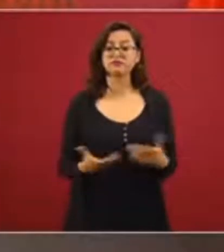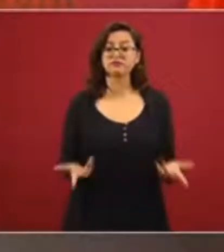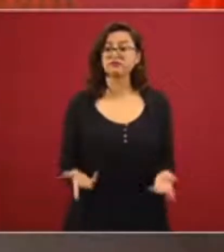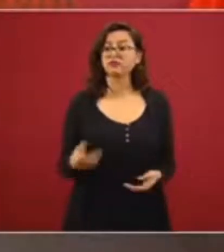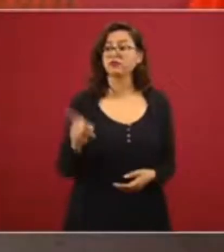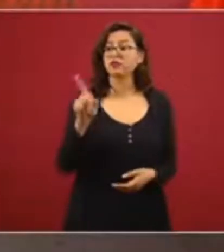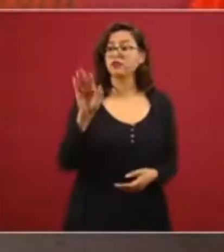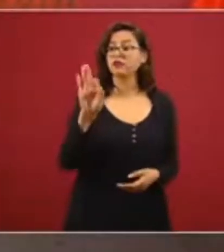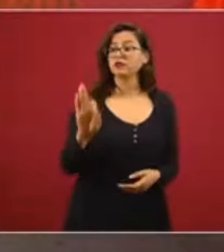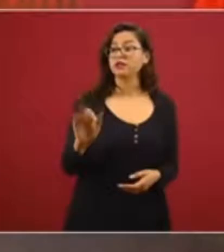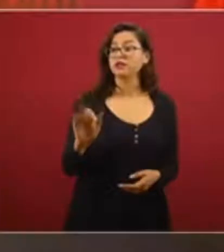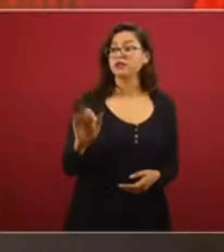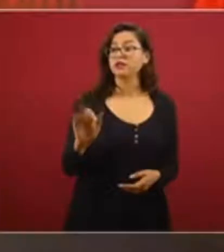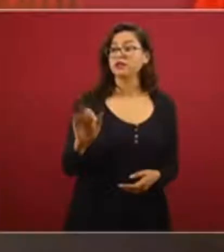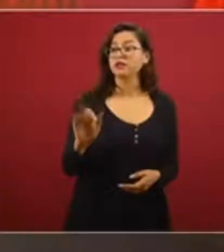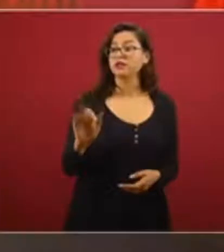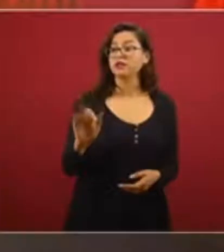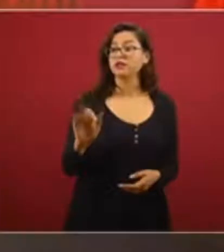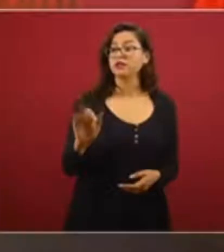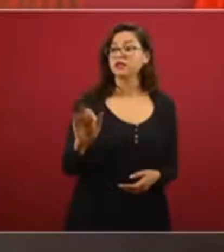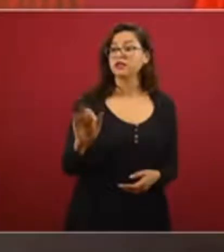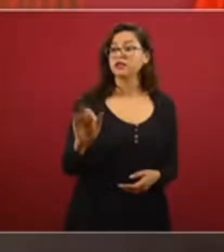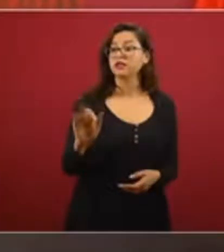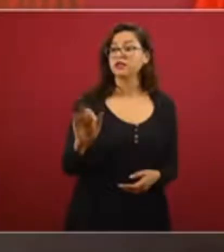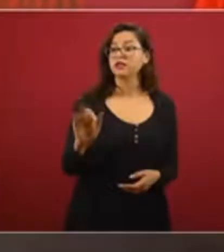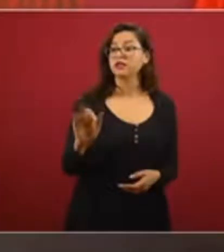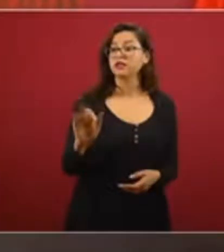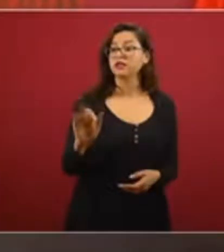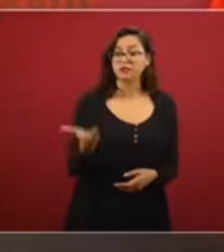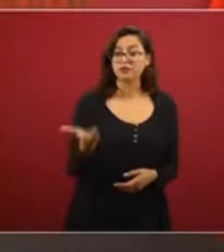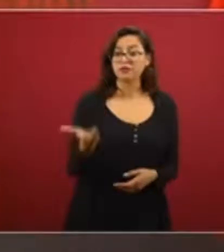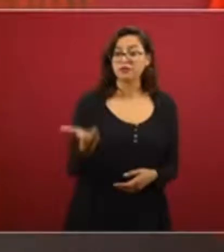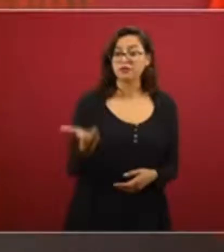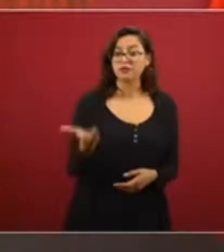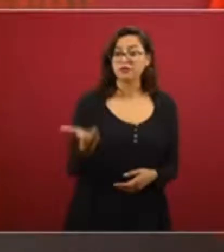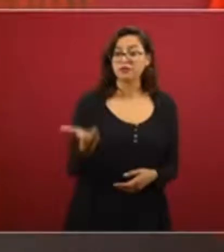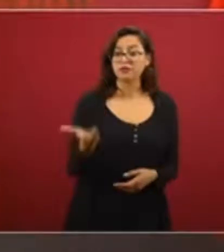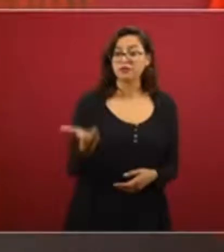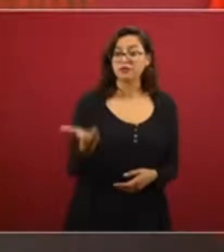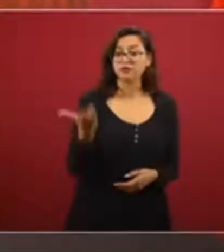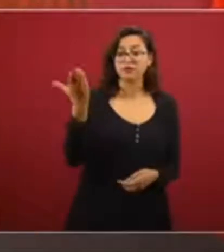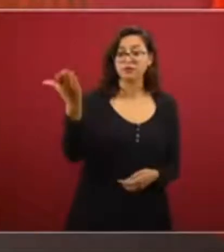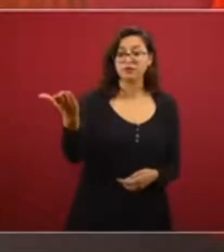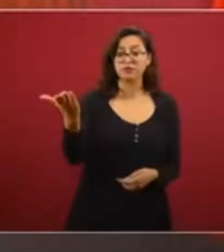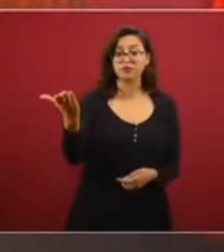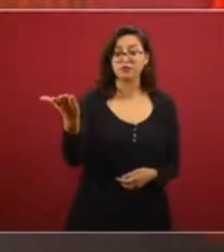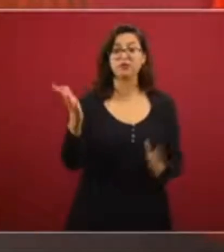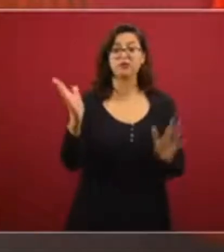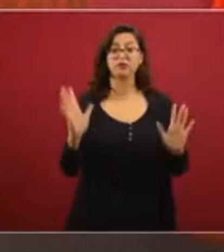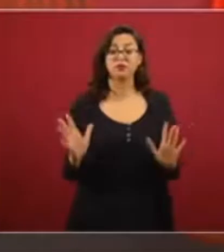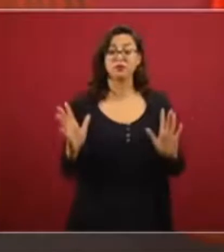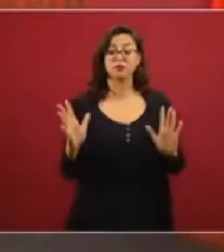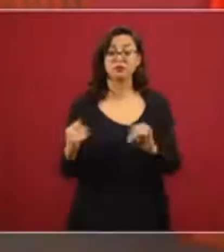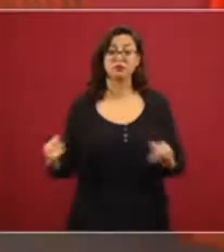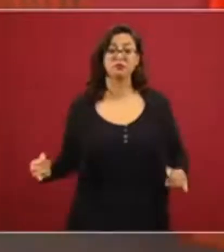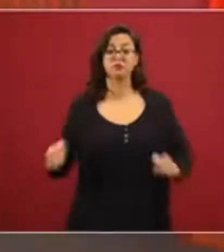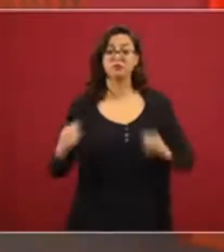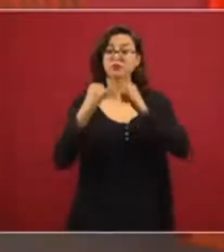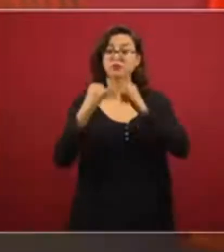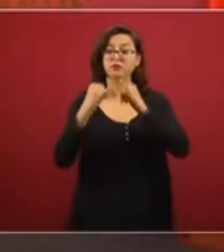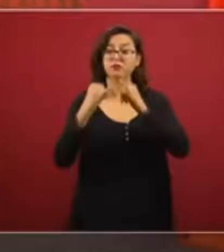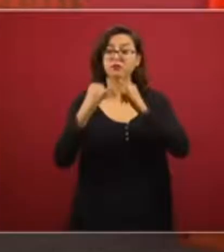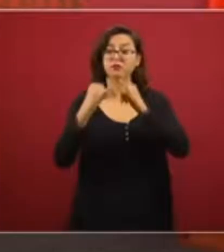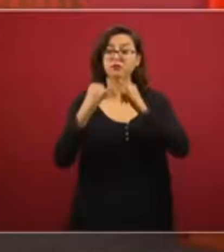General de la República, the General of the Republic, que es un organismo